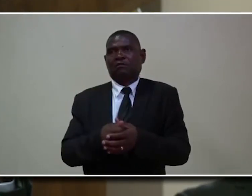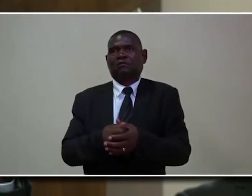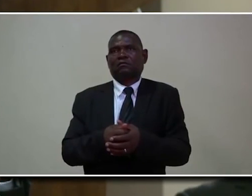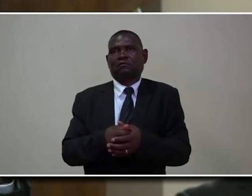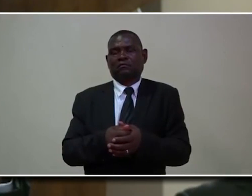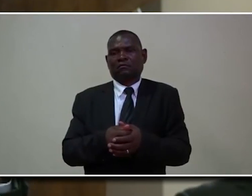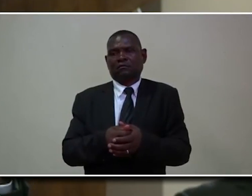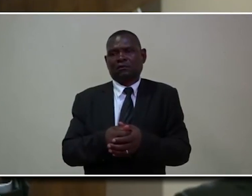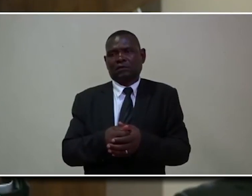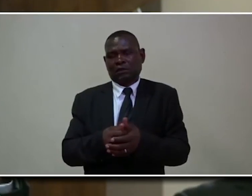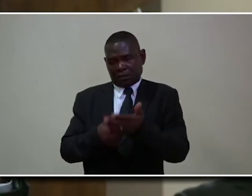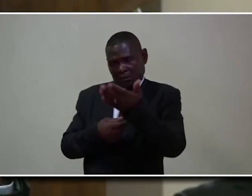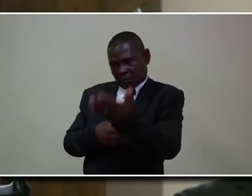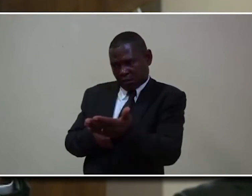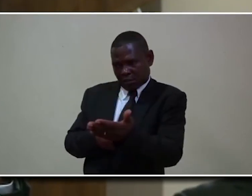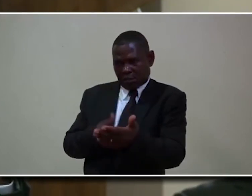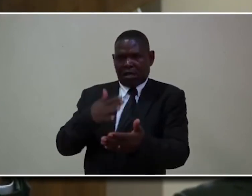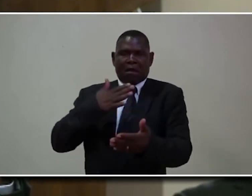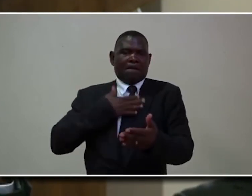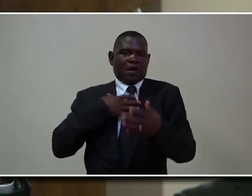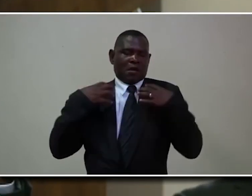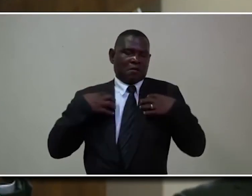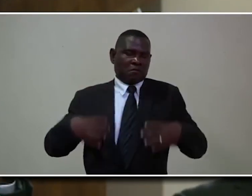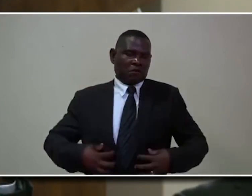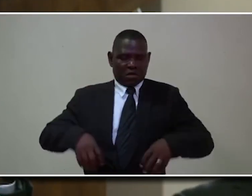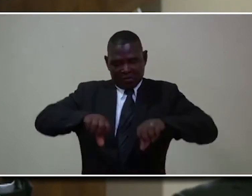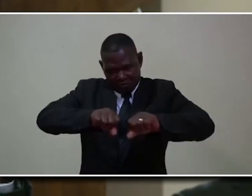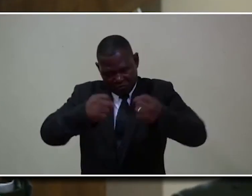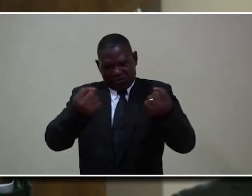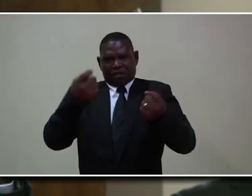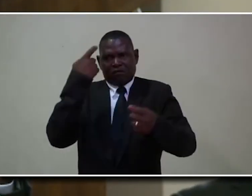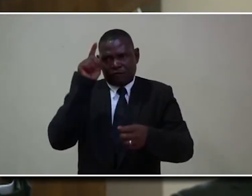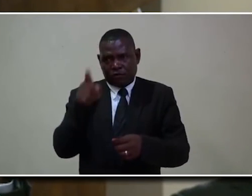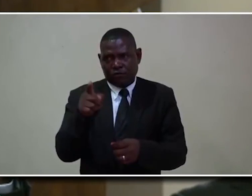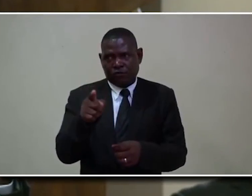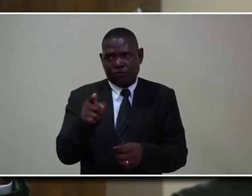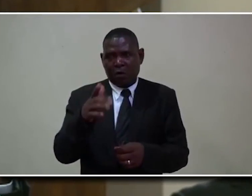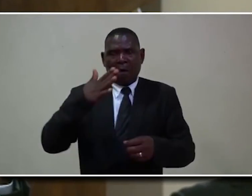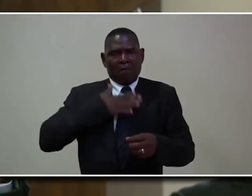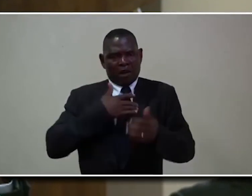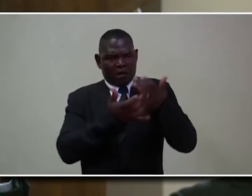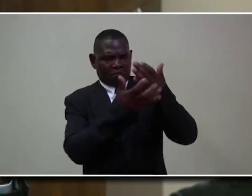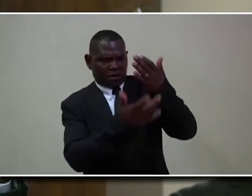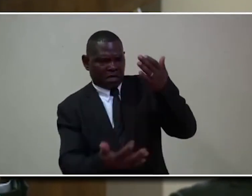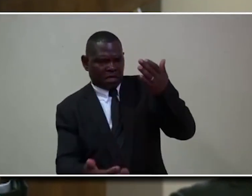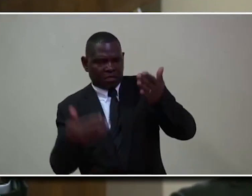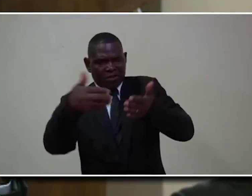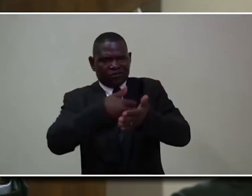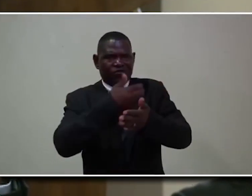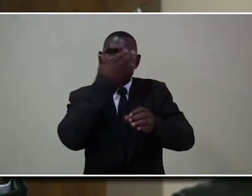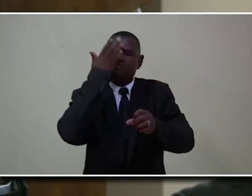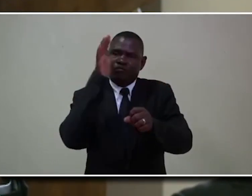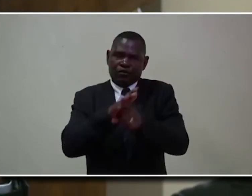"This is my body which is broken for you. This is my blood of the new covenant given for